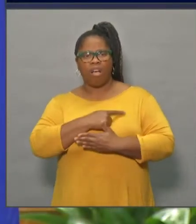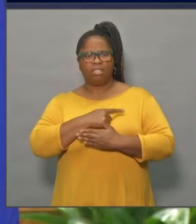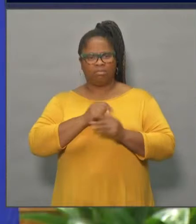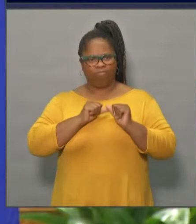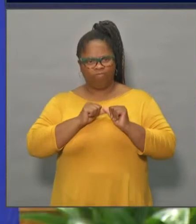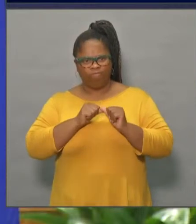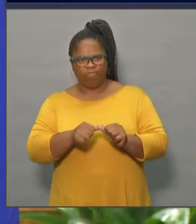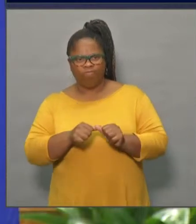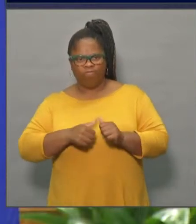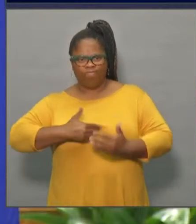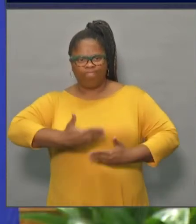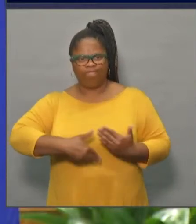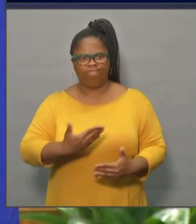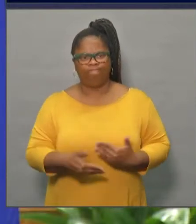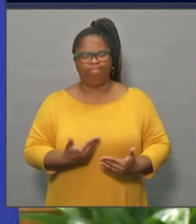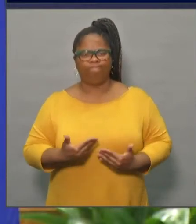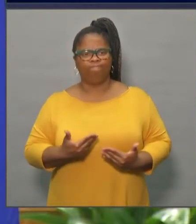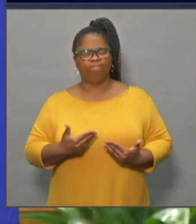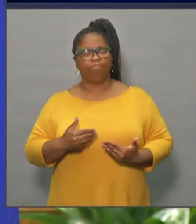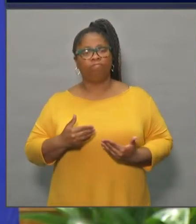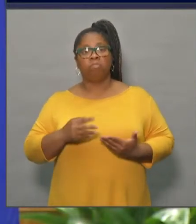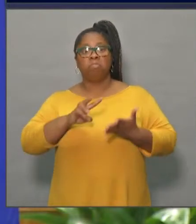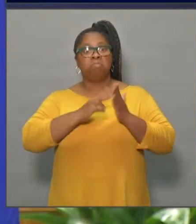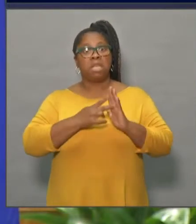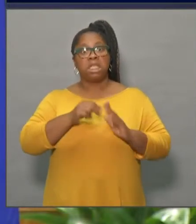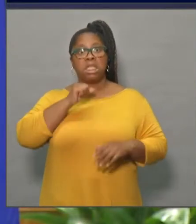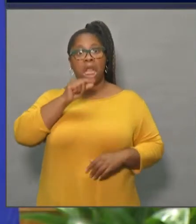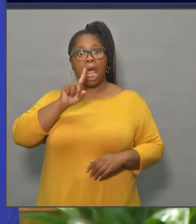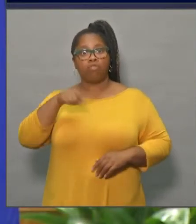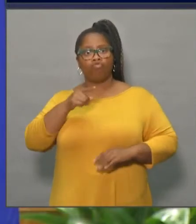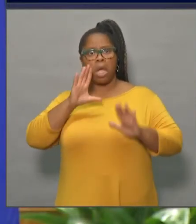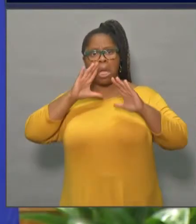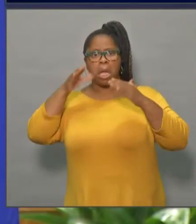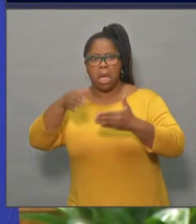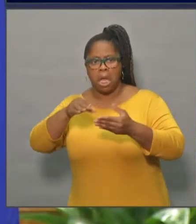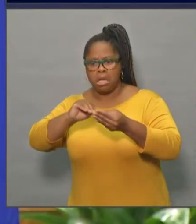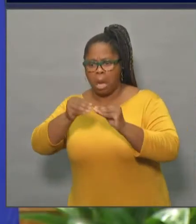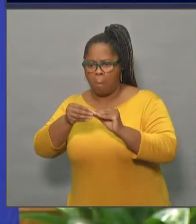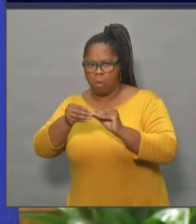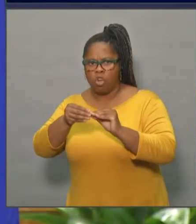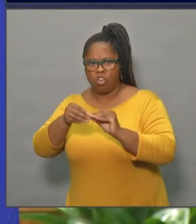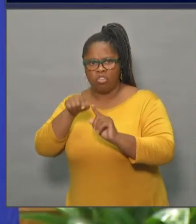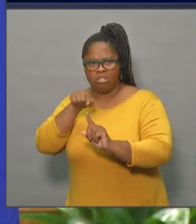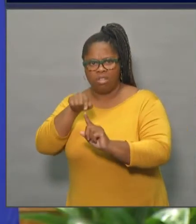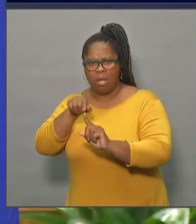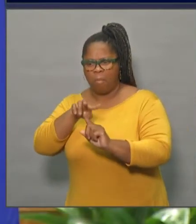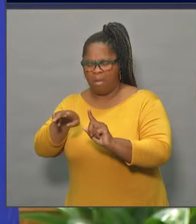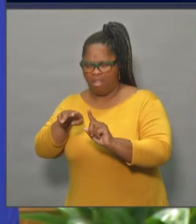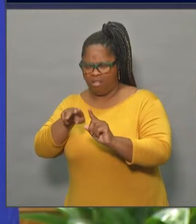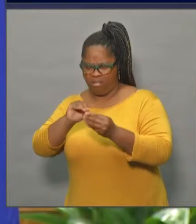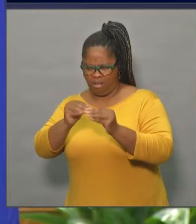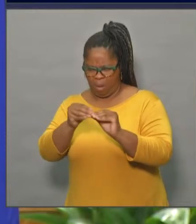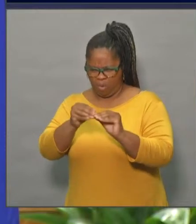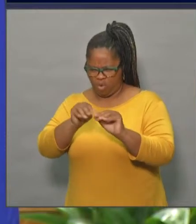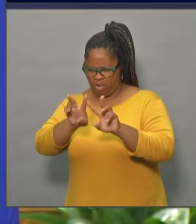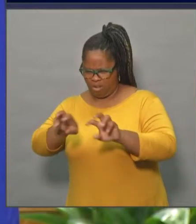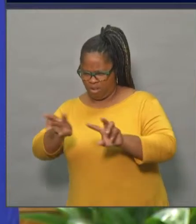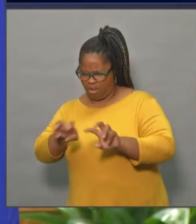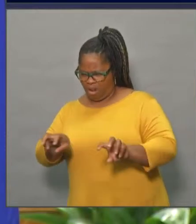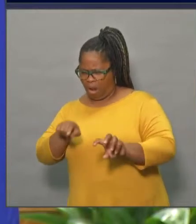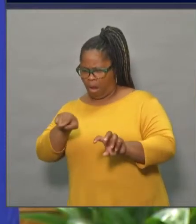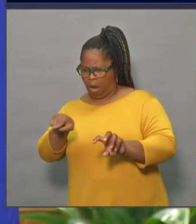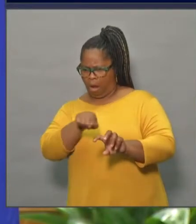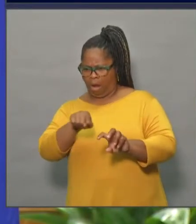that makes sure that we are not only paying attention to the numbers, but we're actually doing something to really ensure